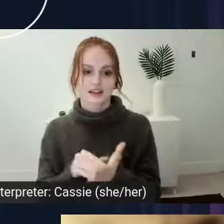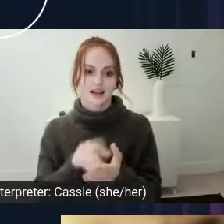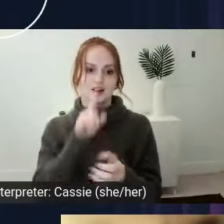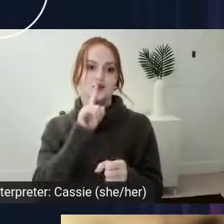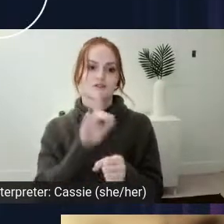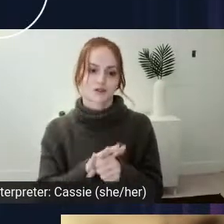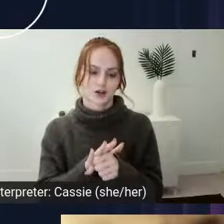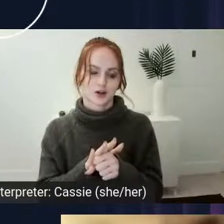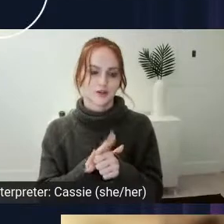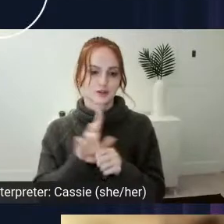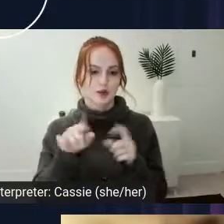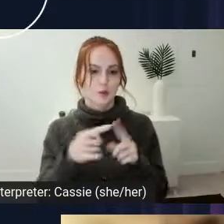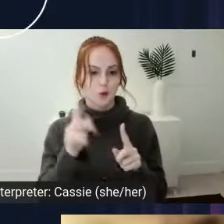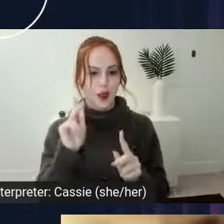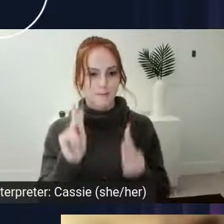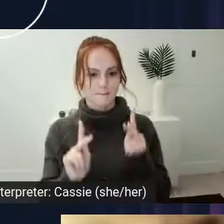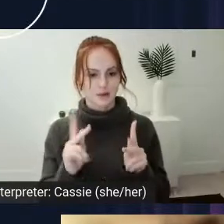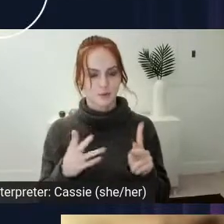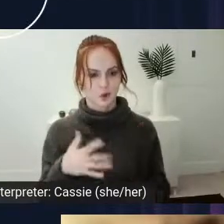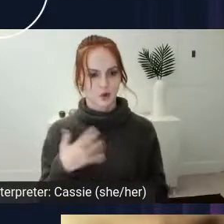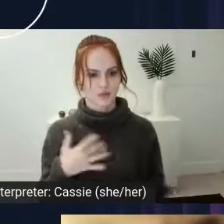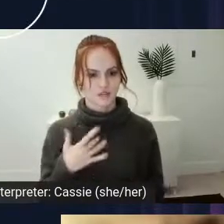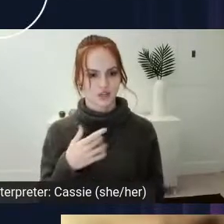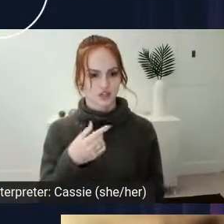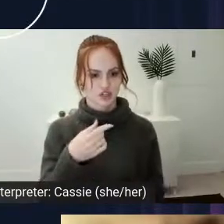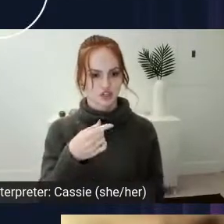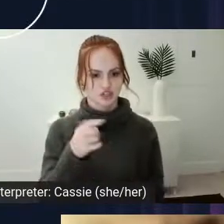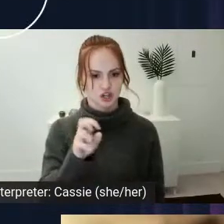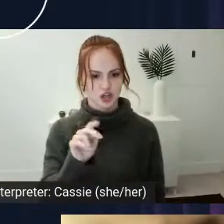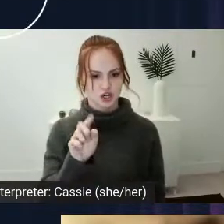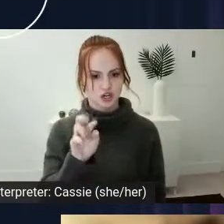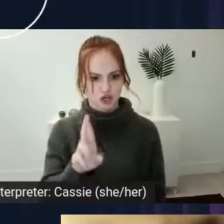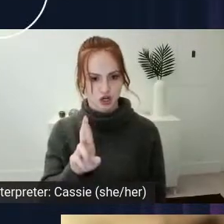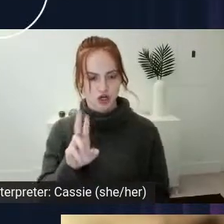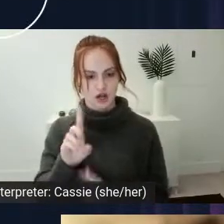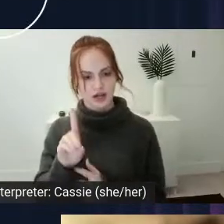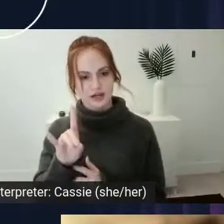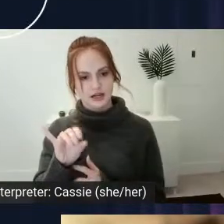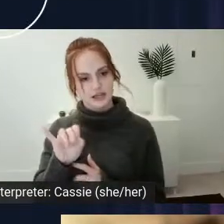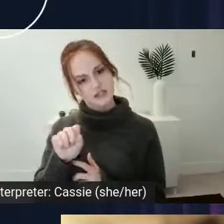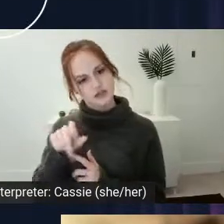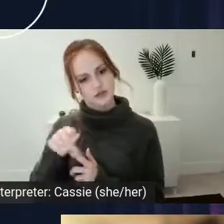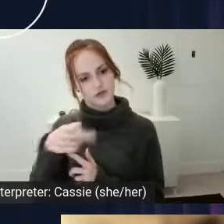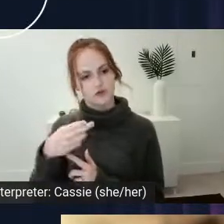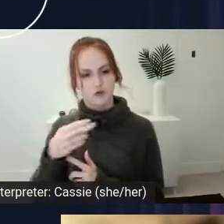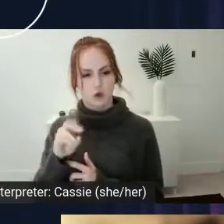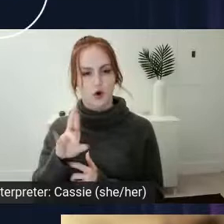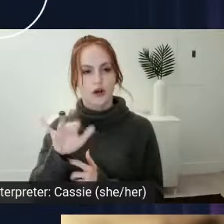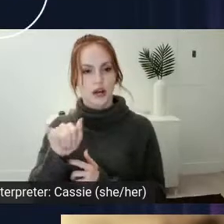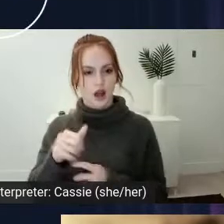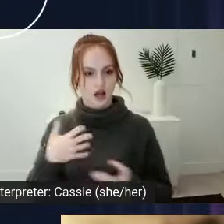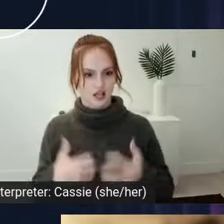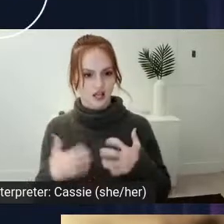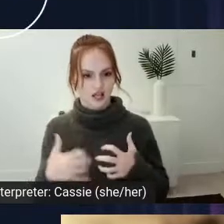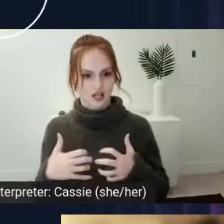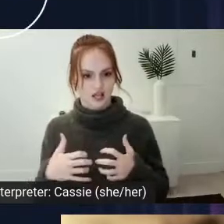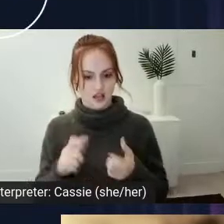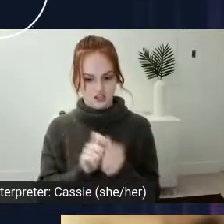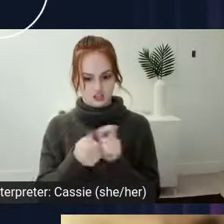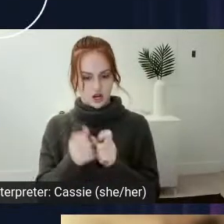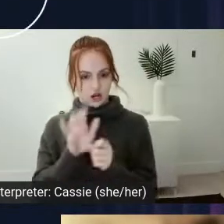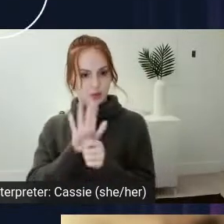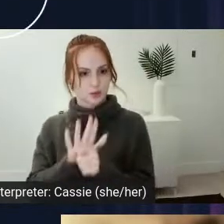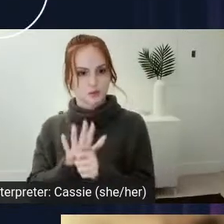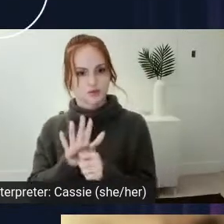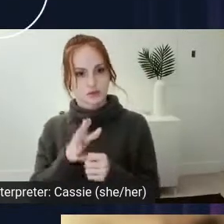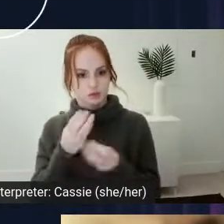when folks' gender dysphoria is alleviated through a medical intervention, it shifts a whole